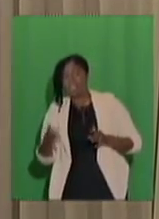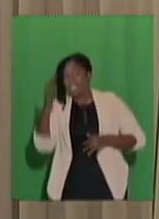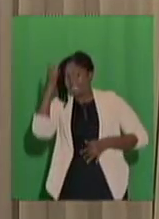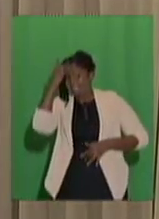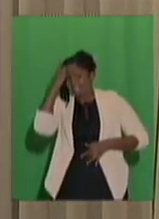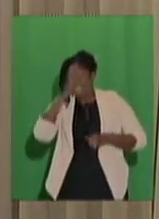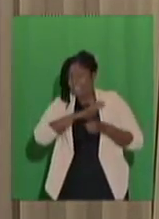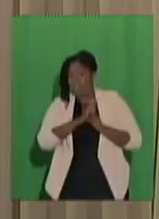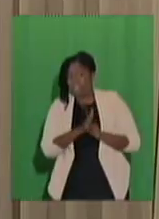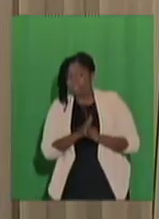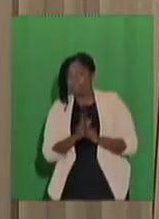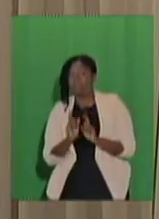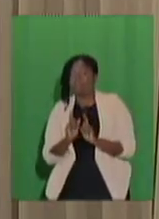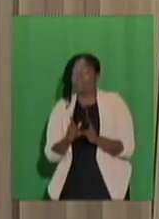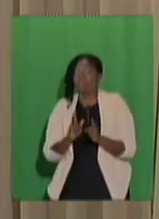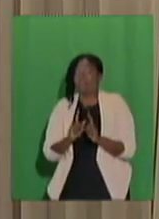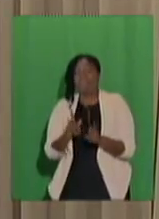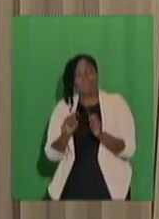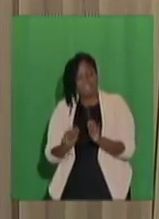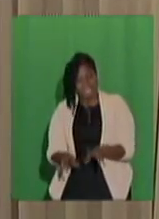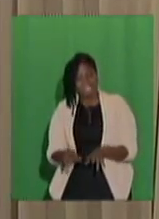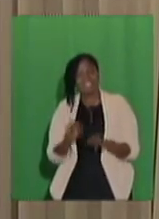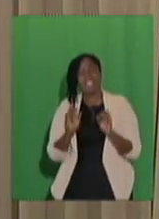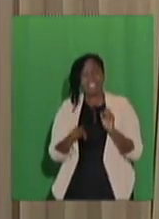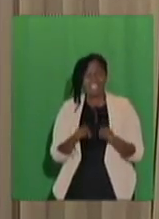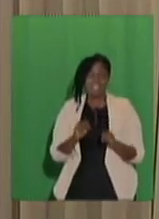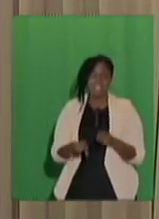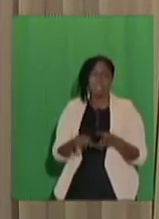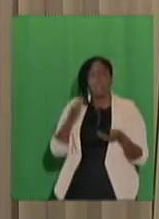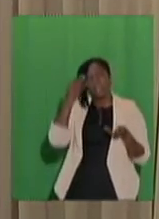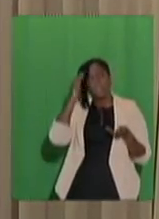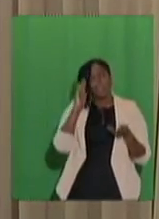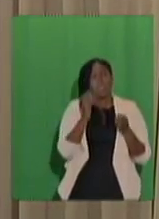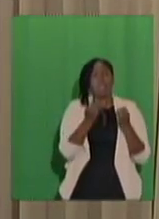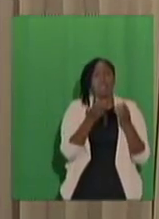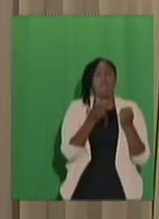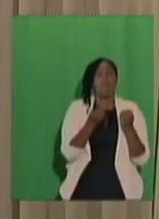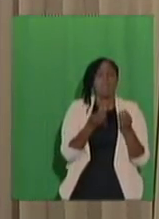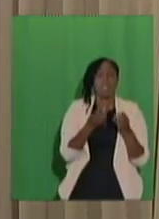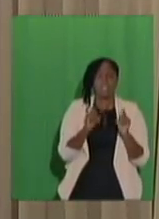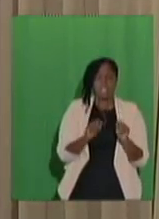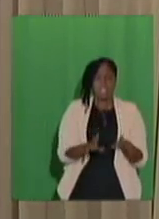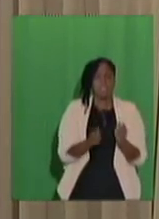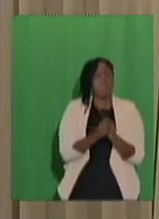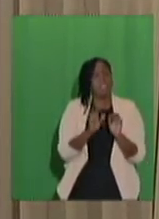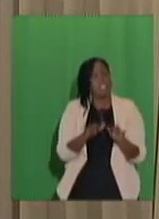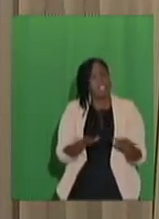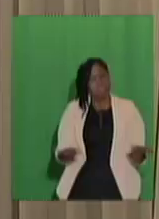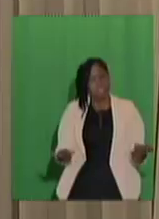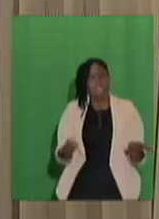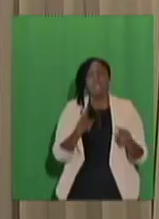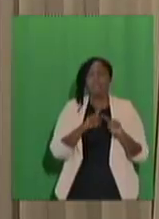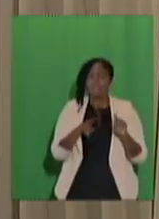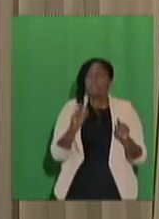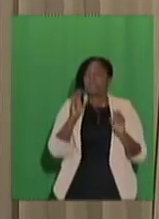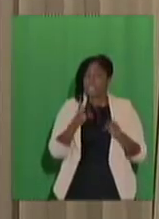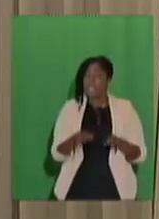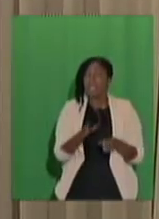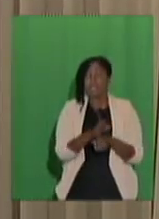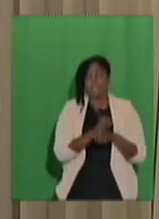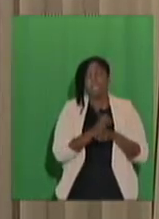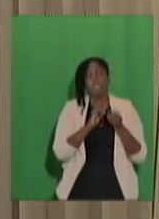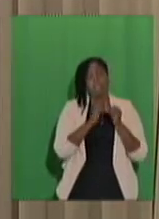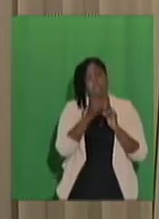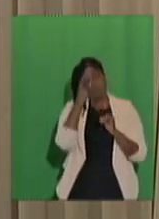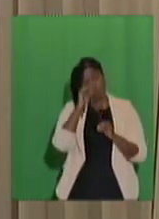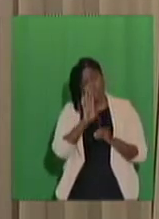well. So we have not disaggregated the number of tests that were done on children as yet, but we can get those figures in the coming weeks and